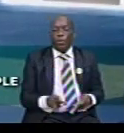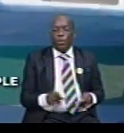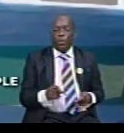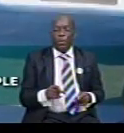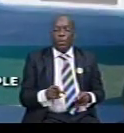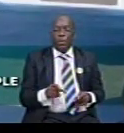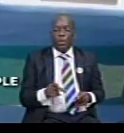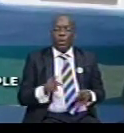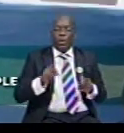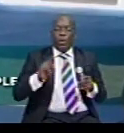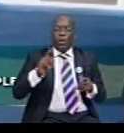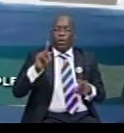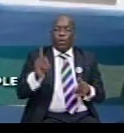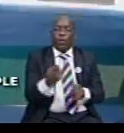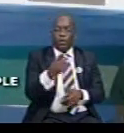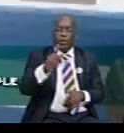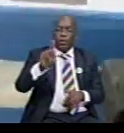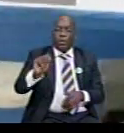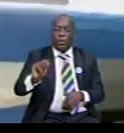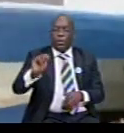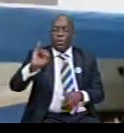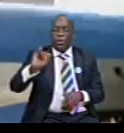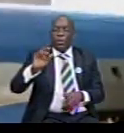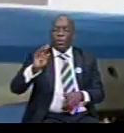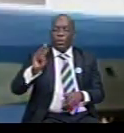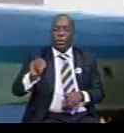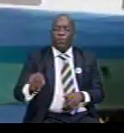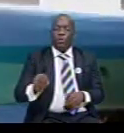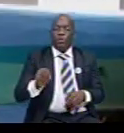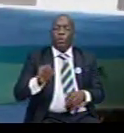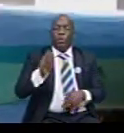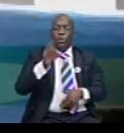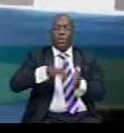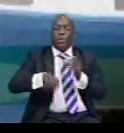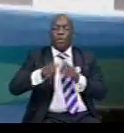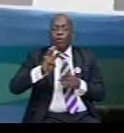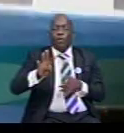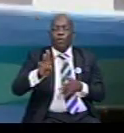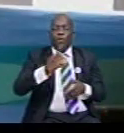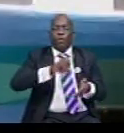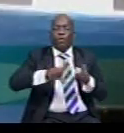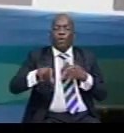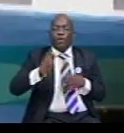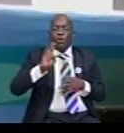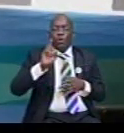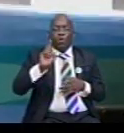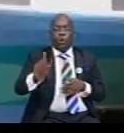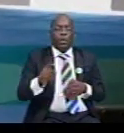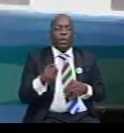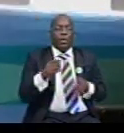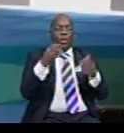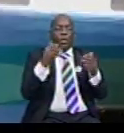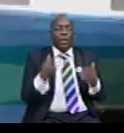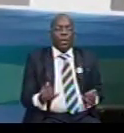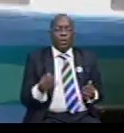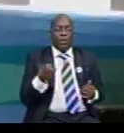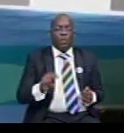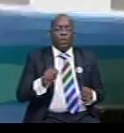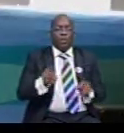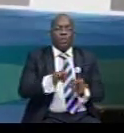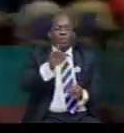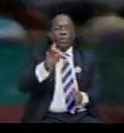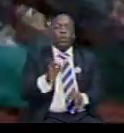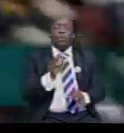1 Timothy chapter 4, and I'm reading from verse 1. It says, now the Spirit speaketh